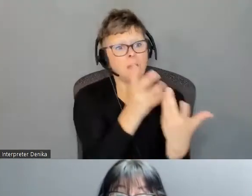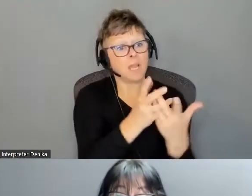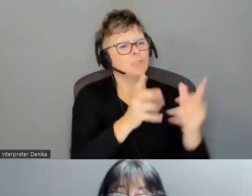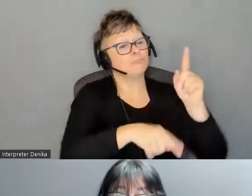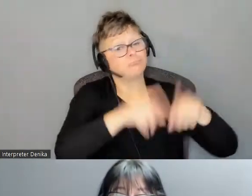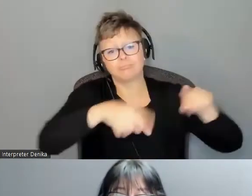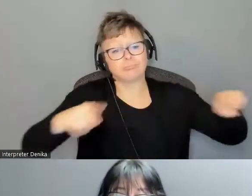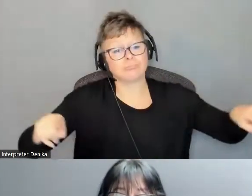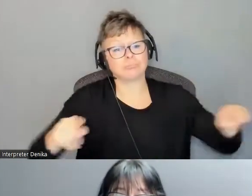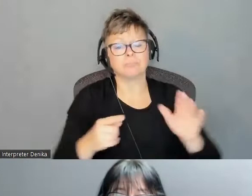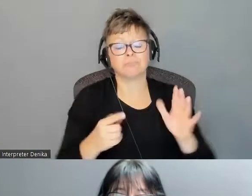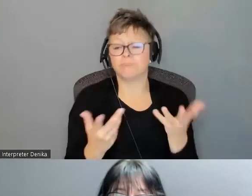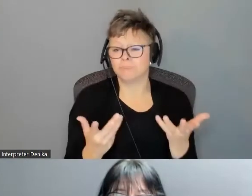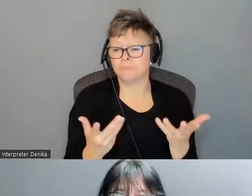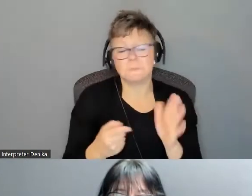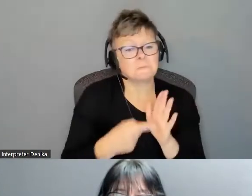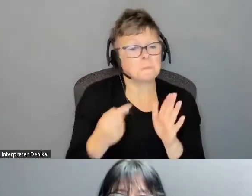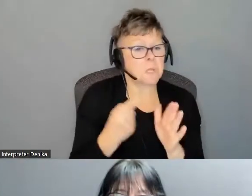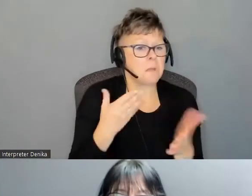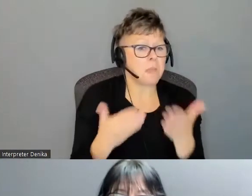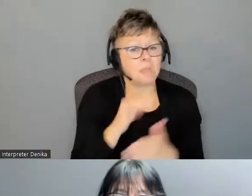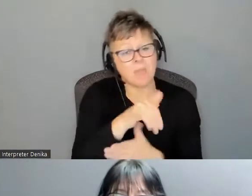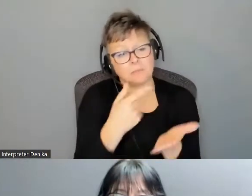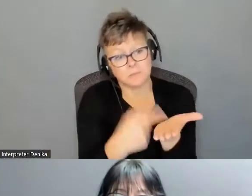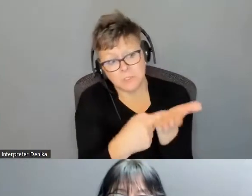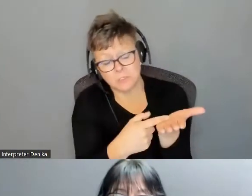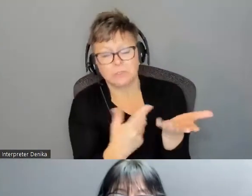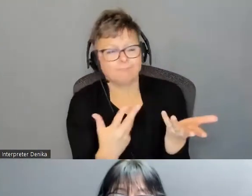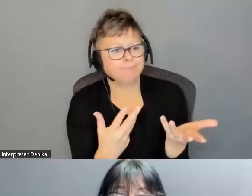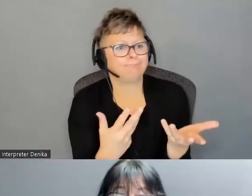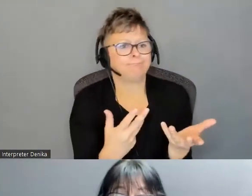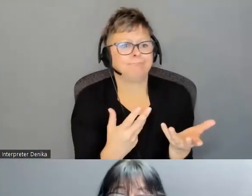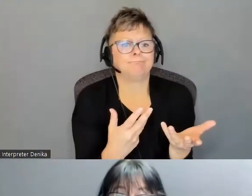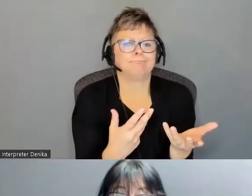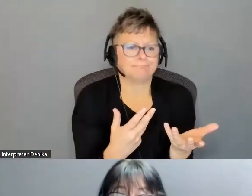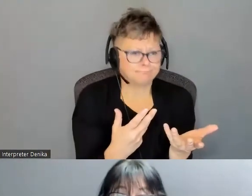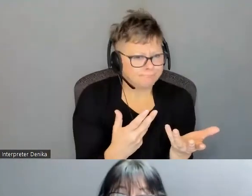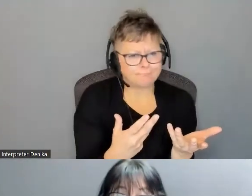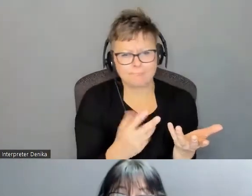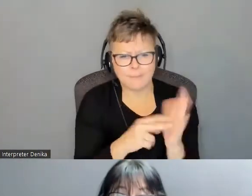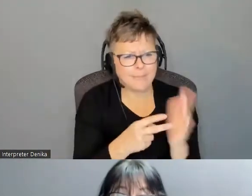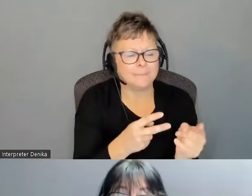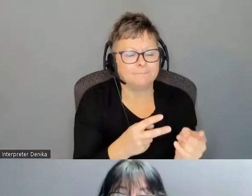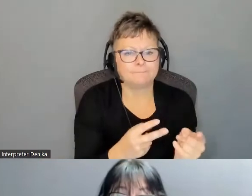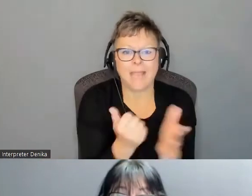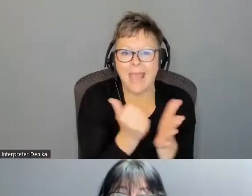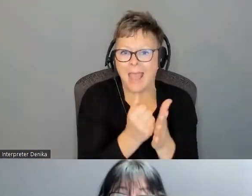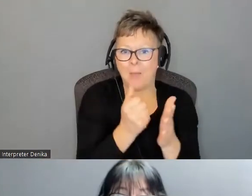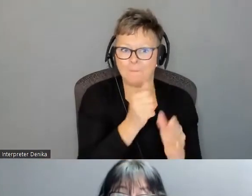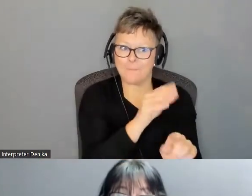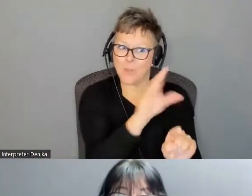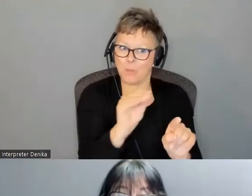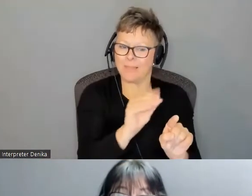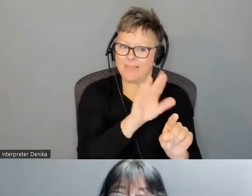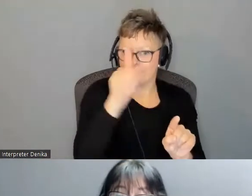sometimes, but allowing the employer to like really get in the weeds on like the questions around